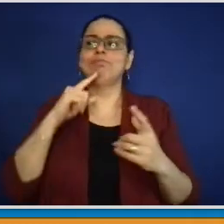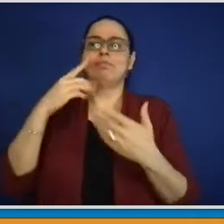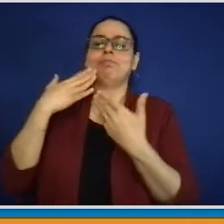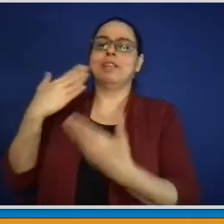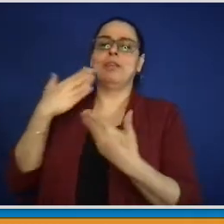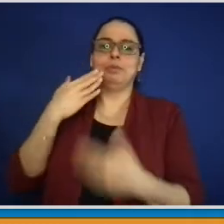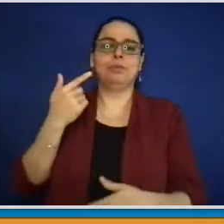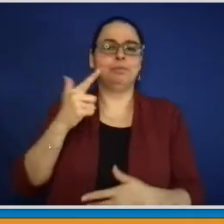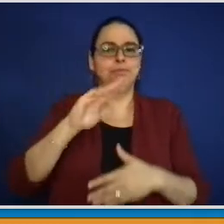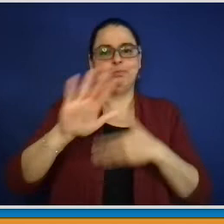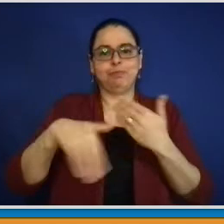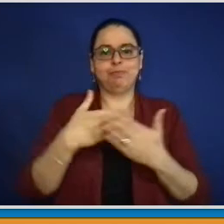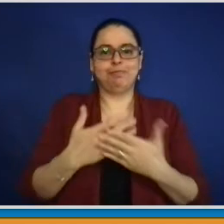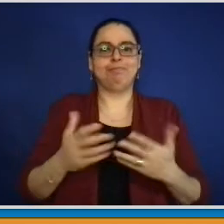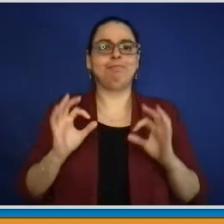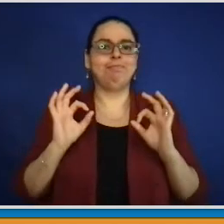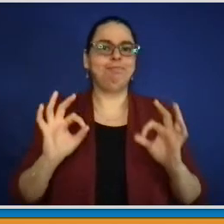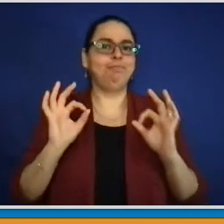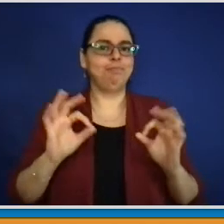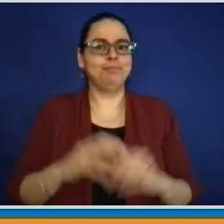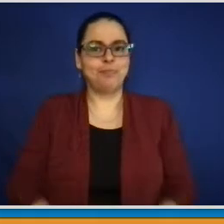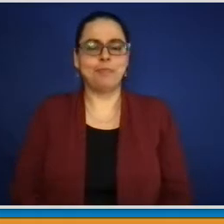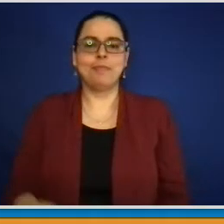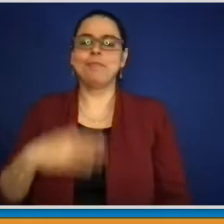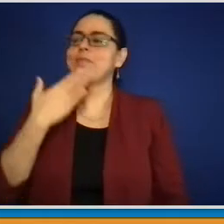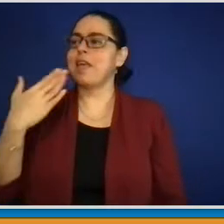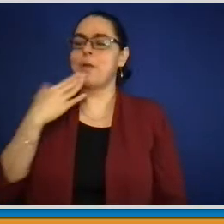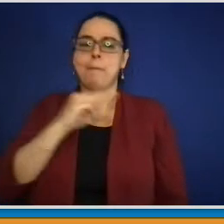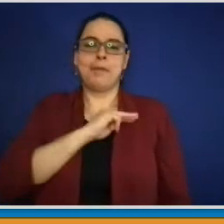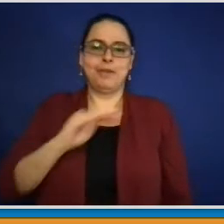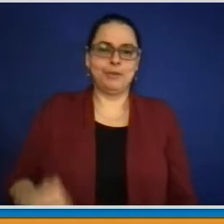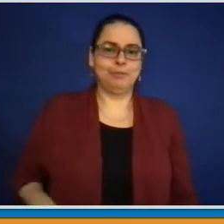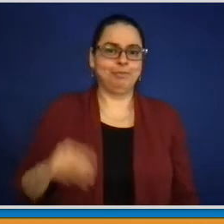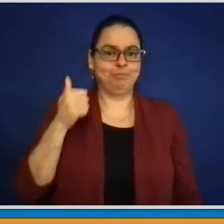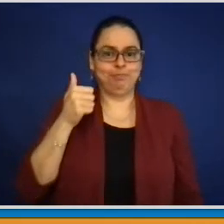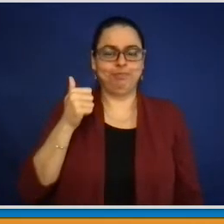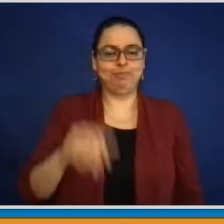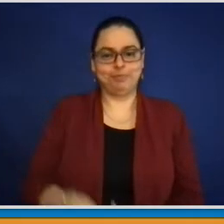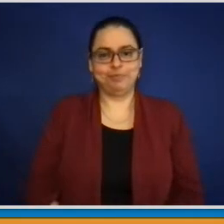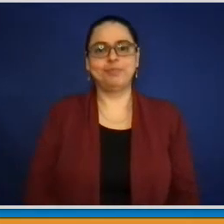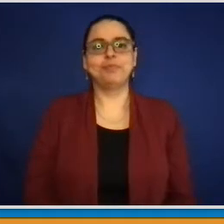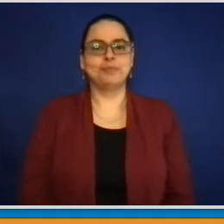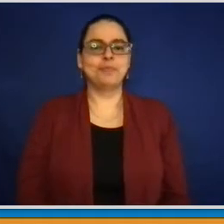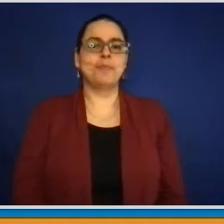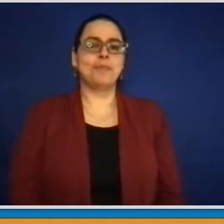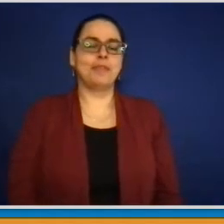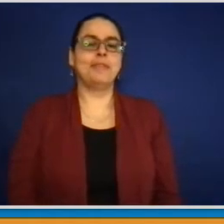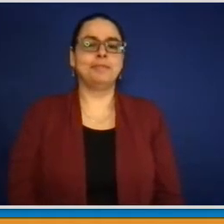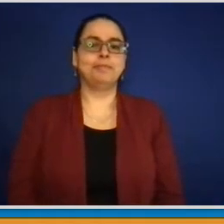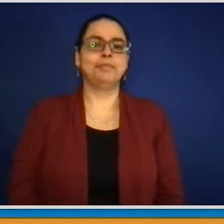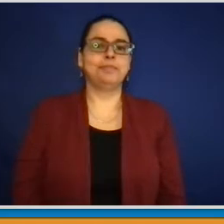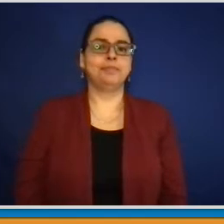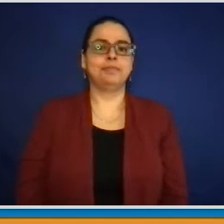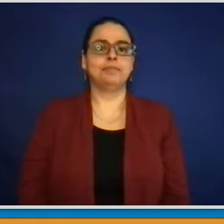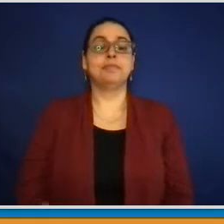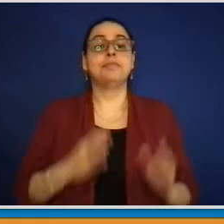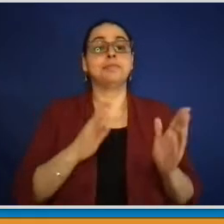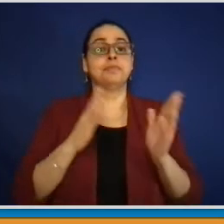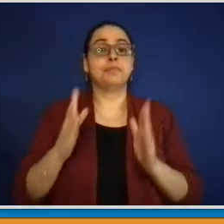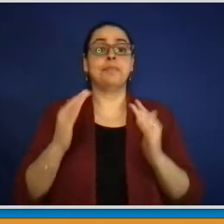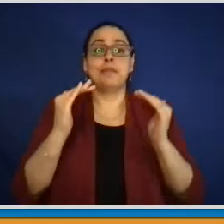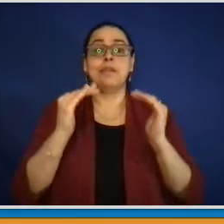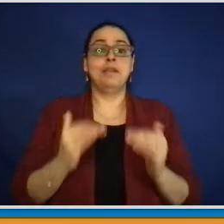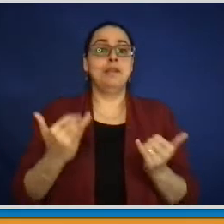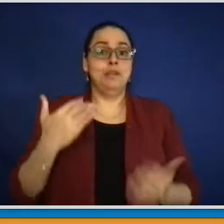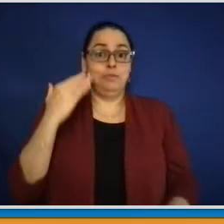Madam Mayor. That's Mayor Nancy Kabulian of the village of Ardsley. And I have to say that Westchester is a pretty big county, and I live over